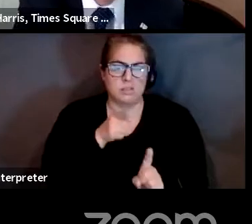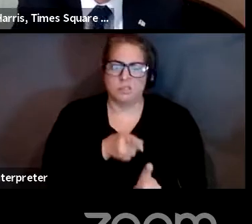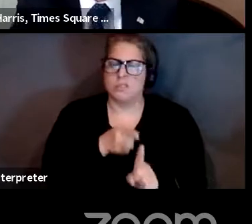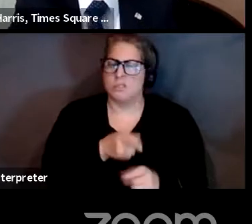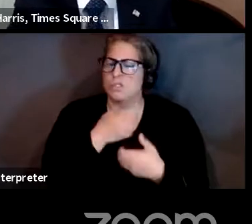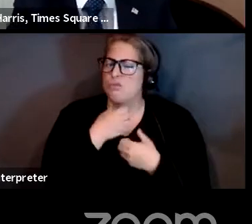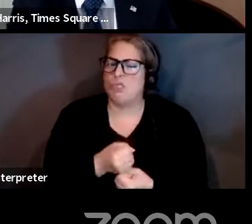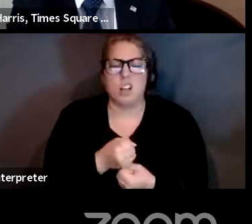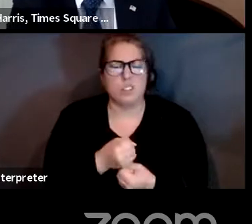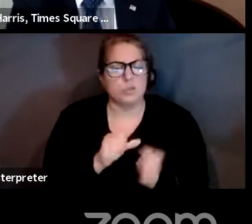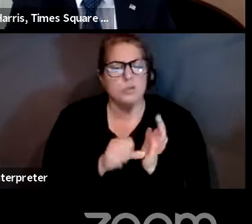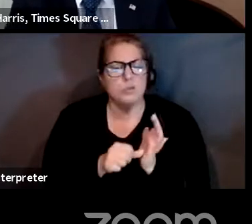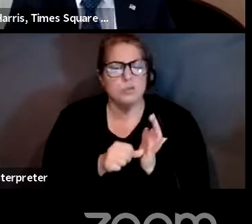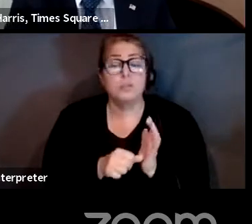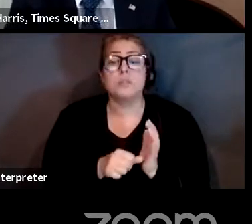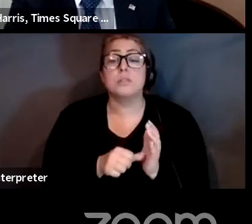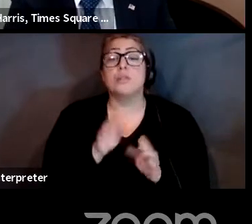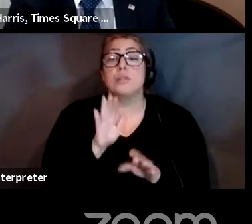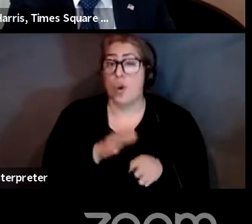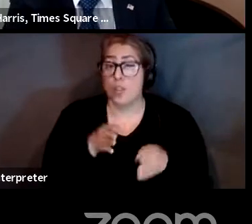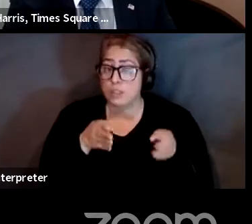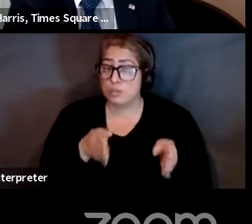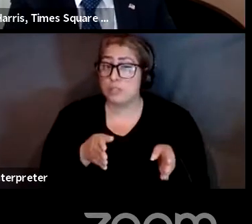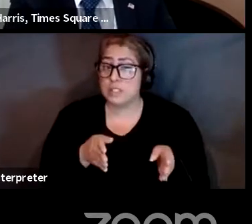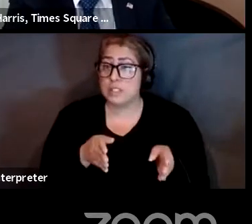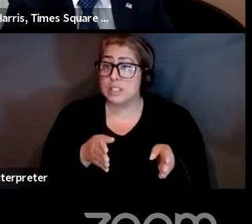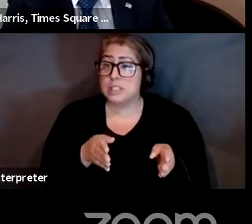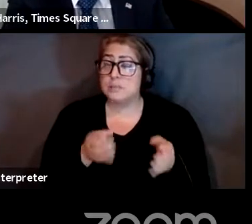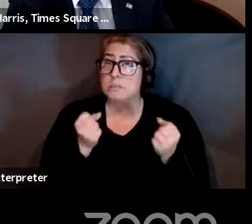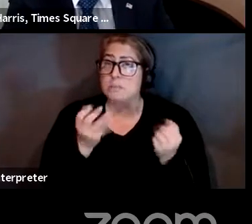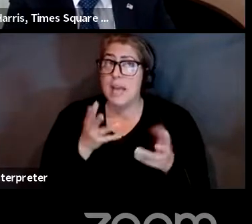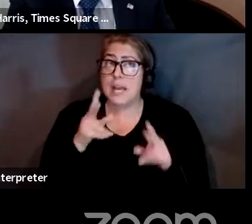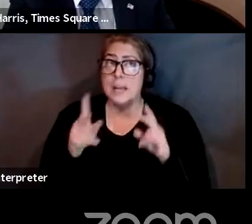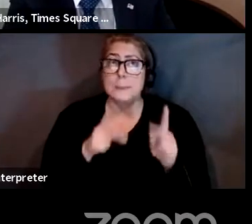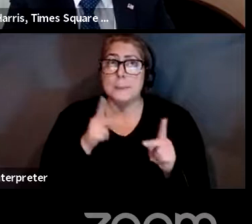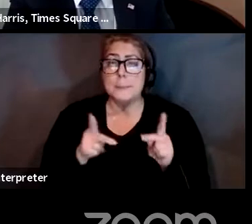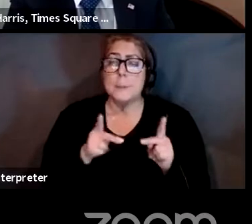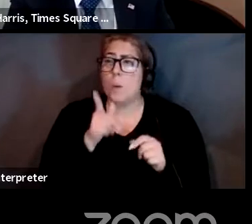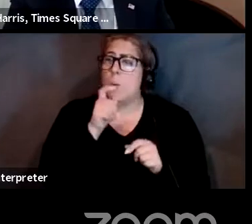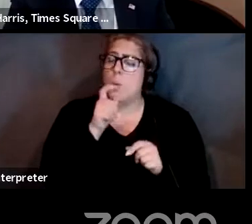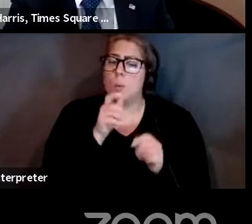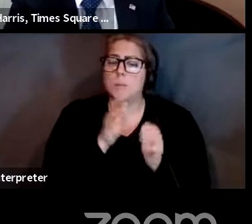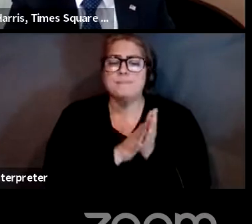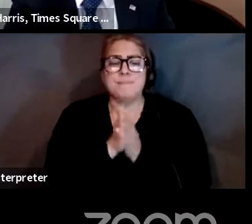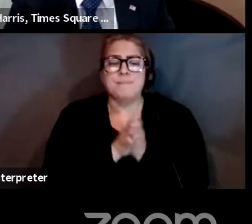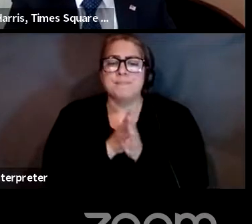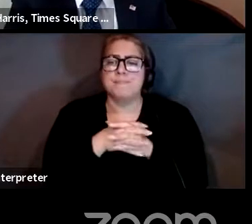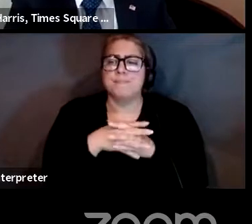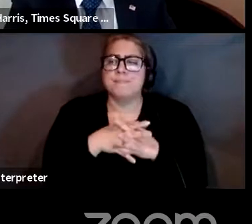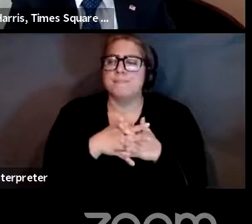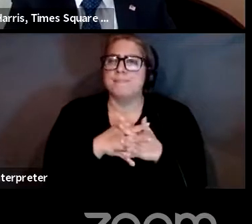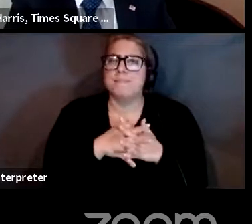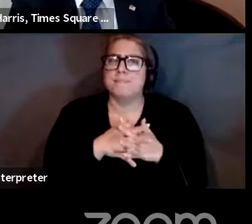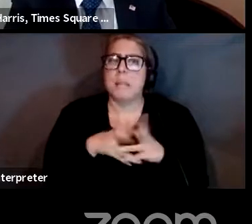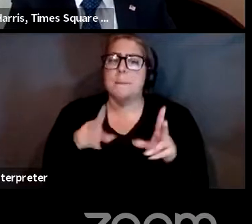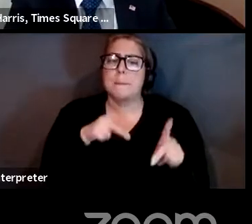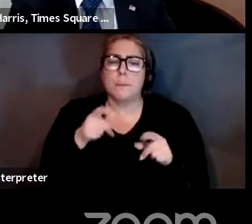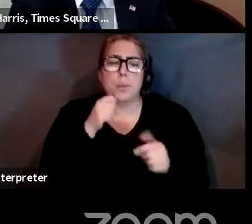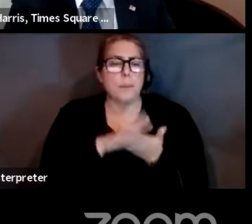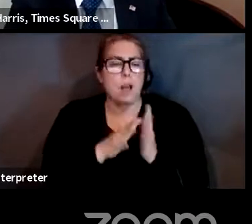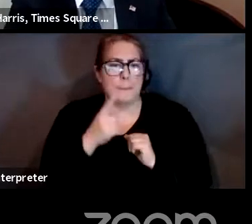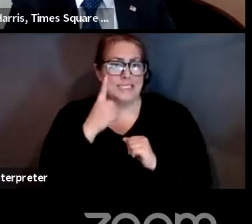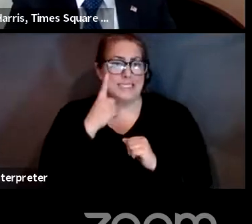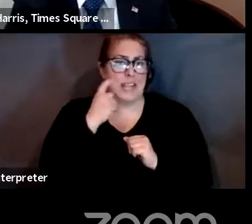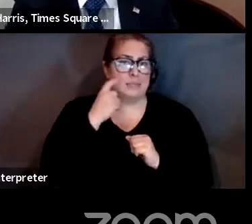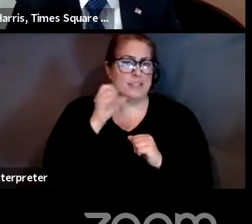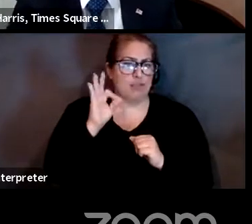are on the street a lot of people who often who have become suspicious of the